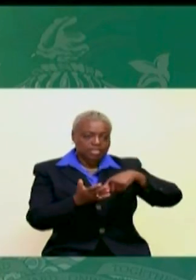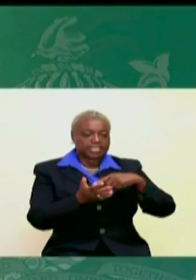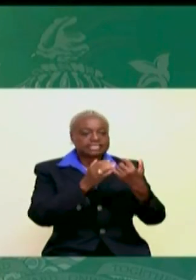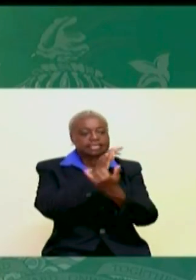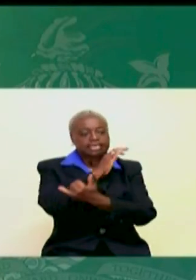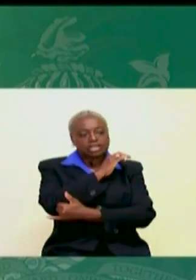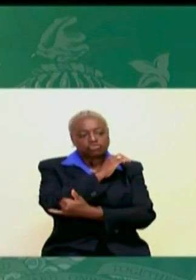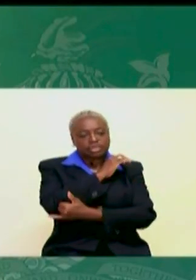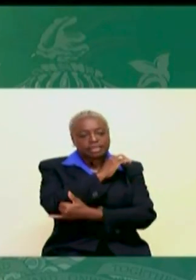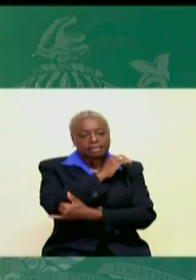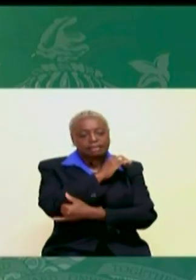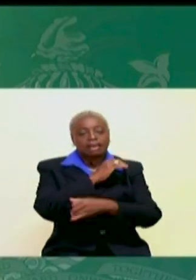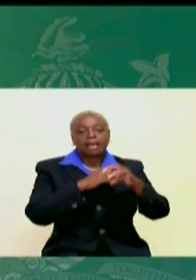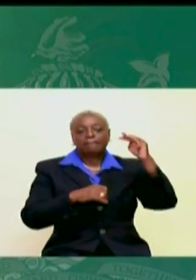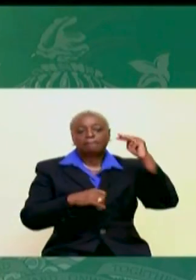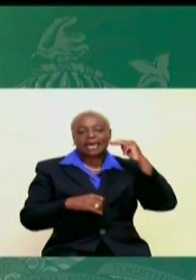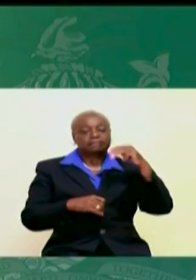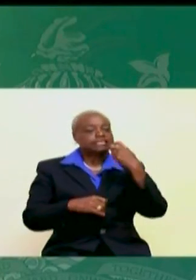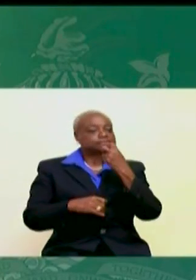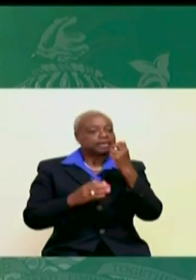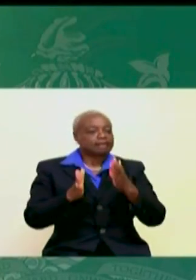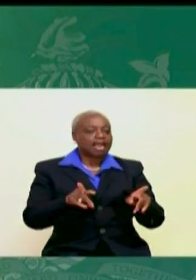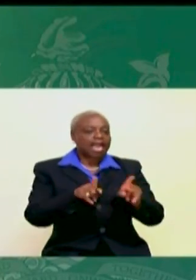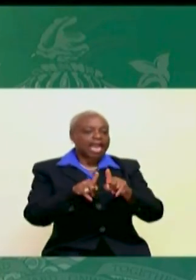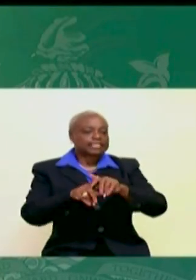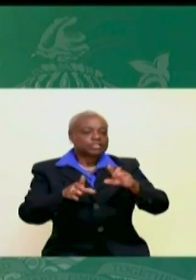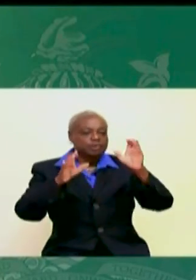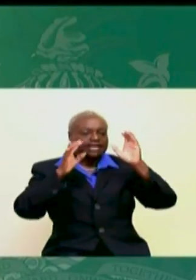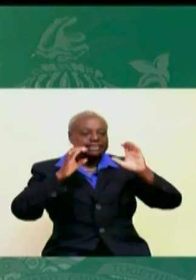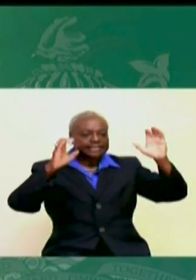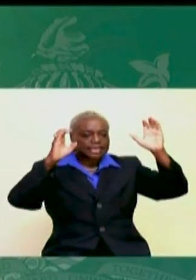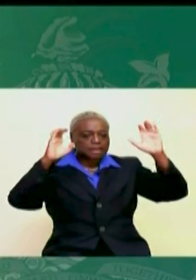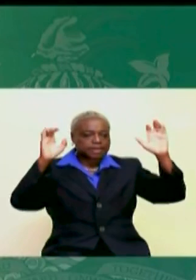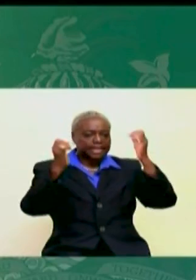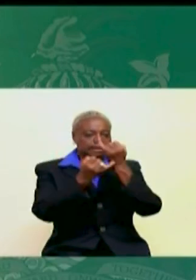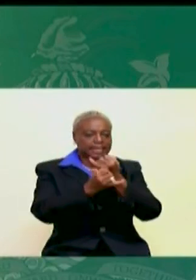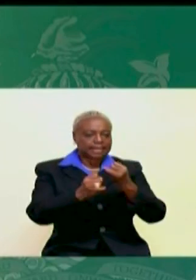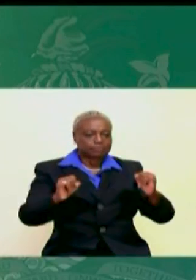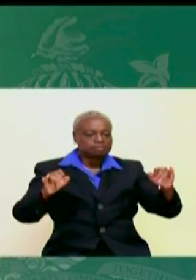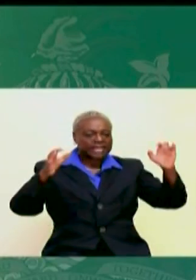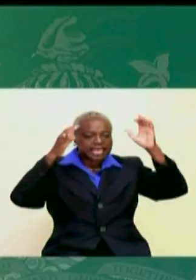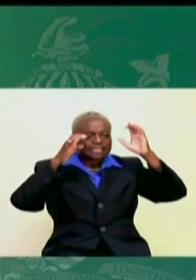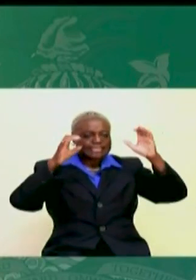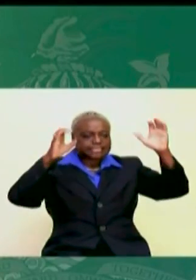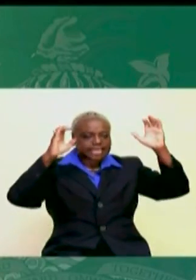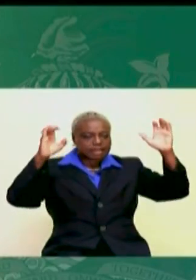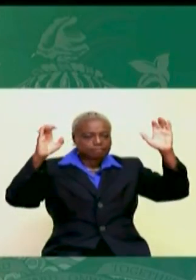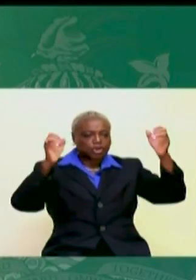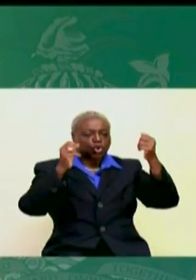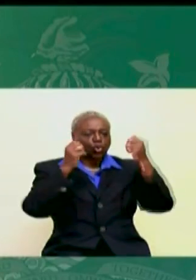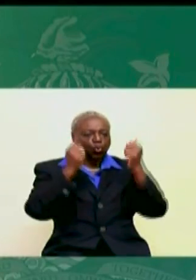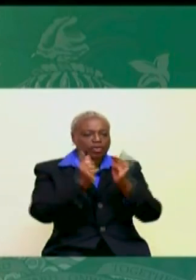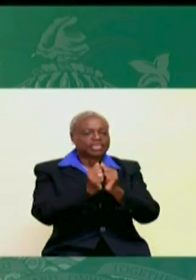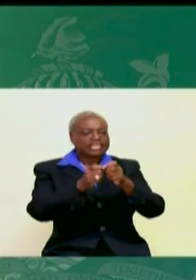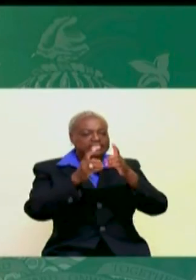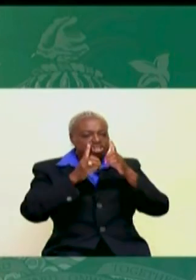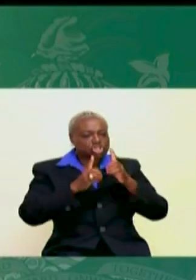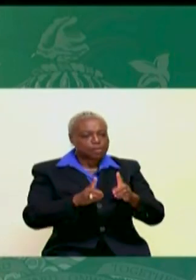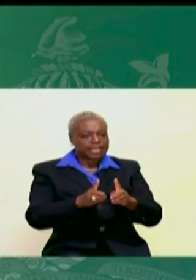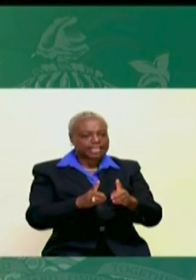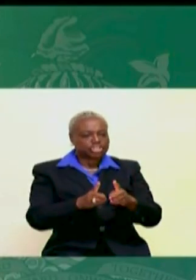Speaker, that is why as we celebrate the independence, we must celebrate it with vigor, with determination, we're celebrated